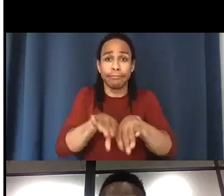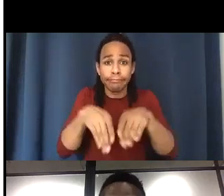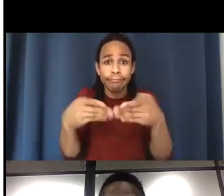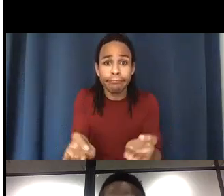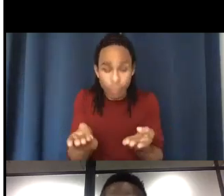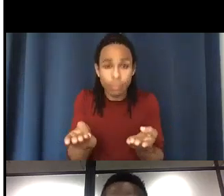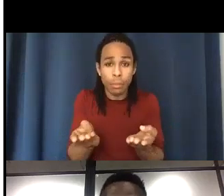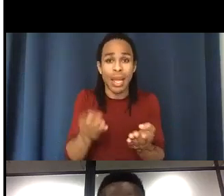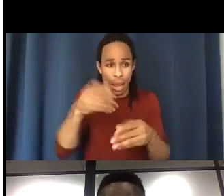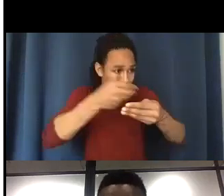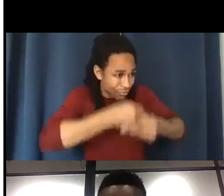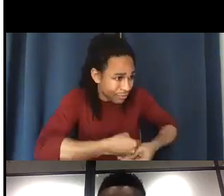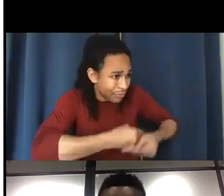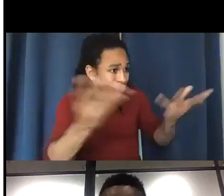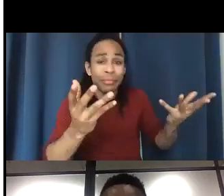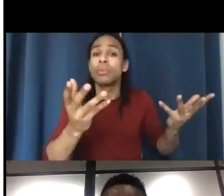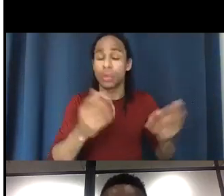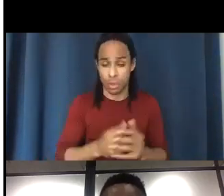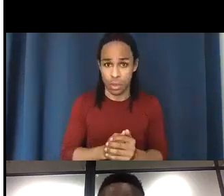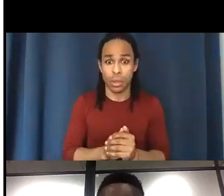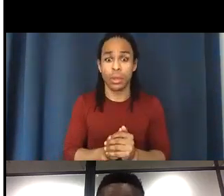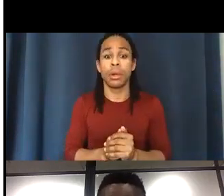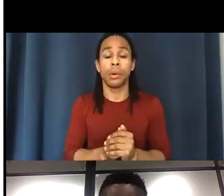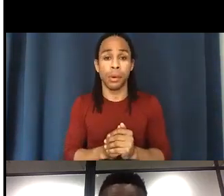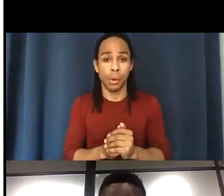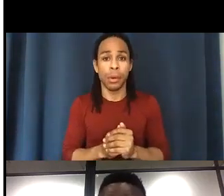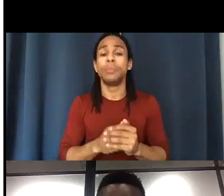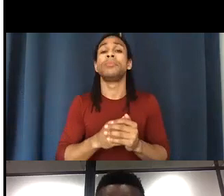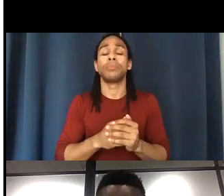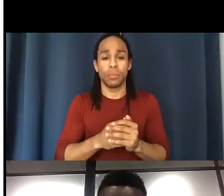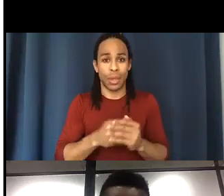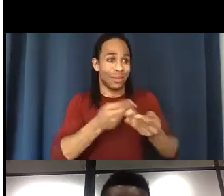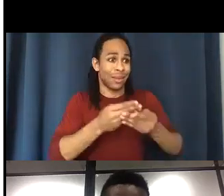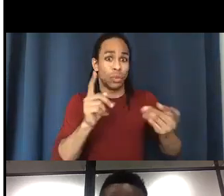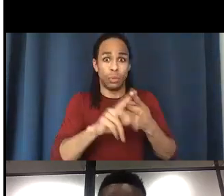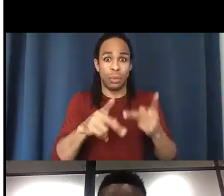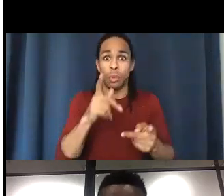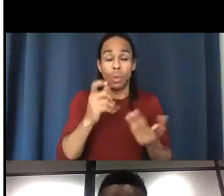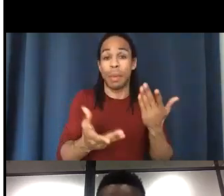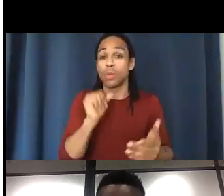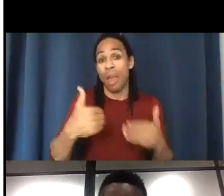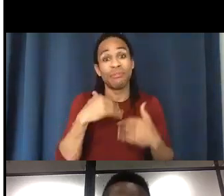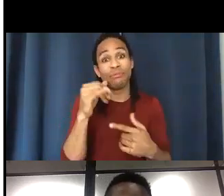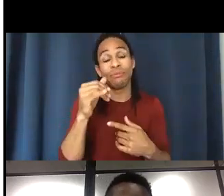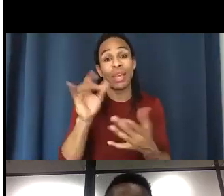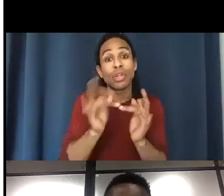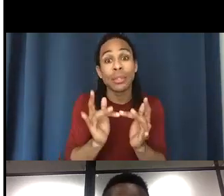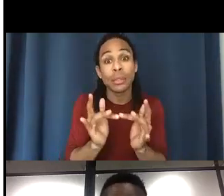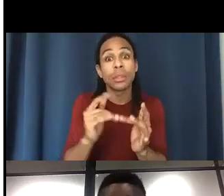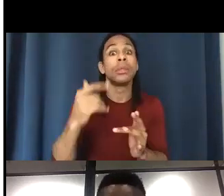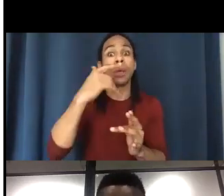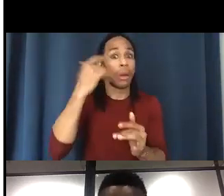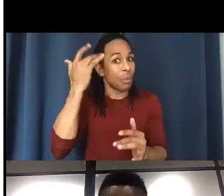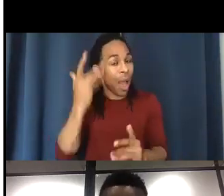people that would not necessarily get the information through the internet because of high internet costs and lack